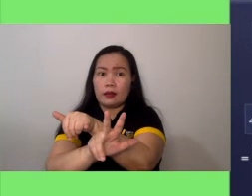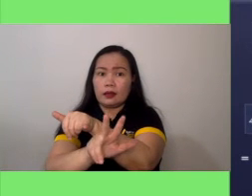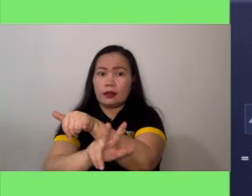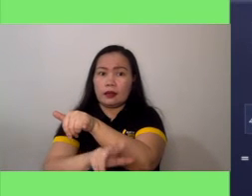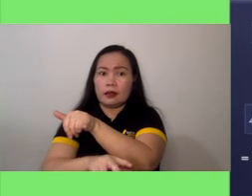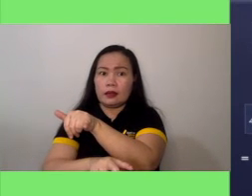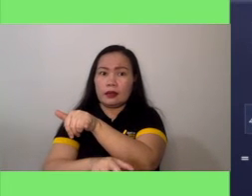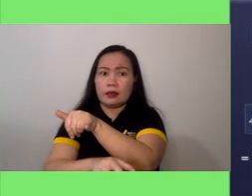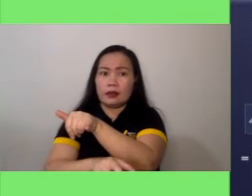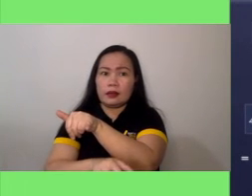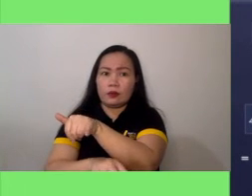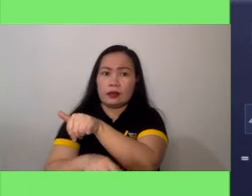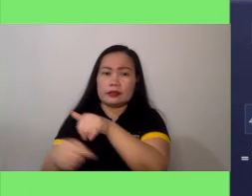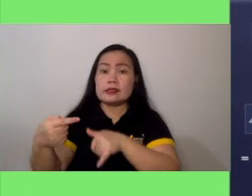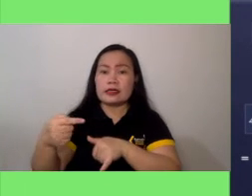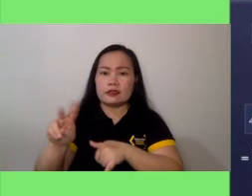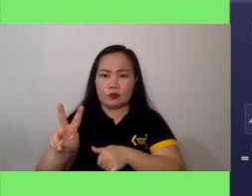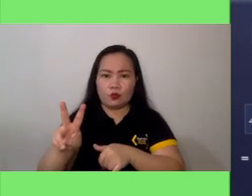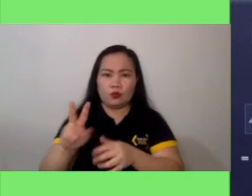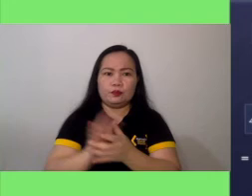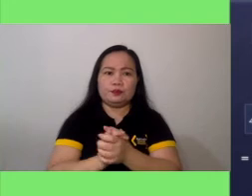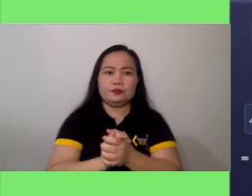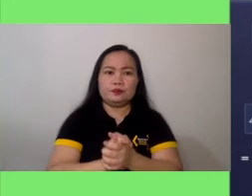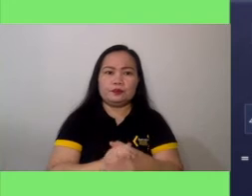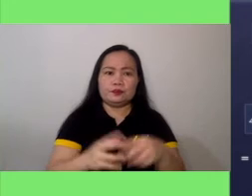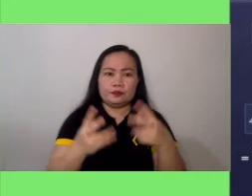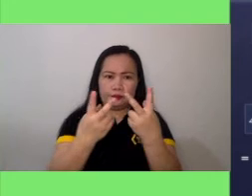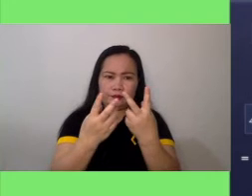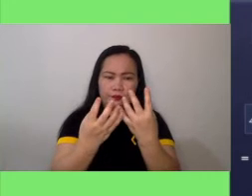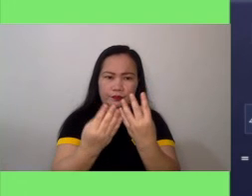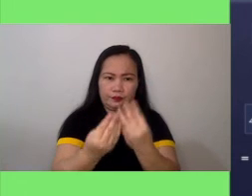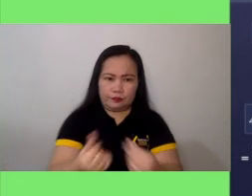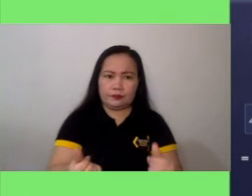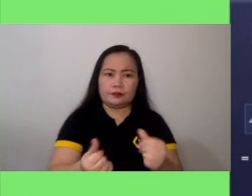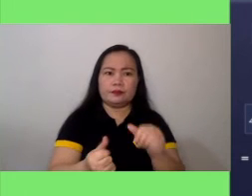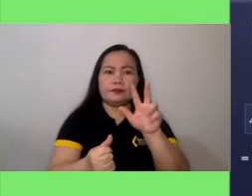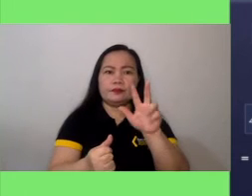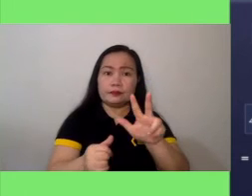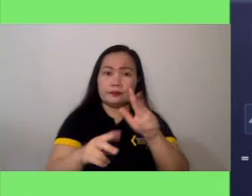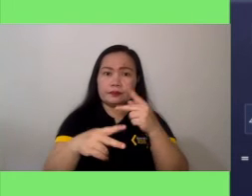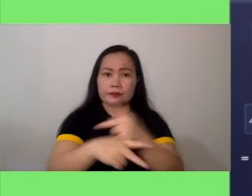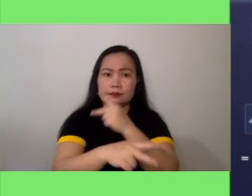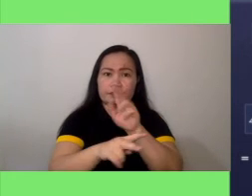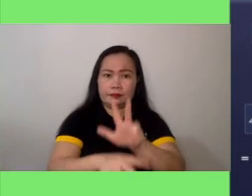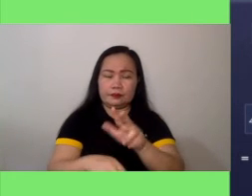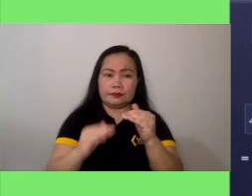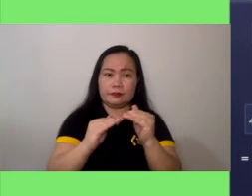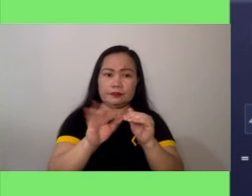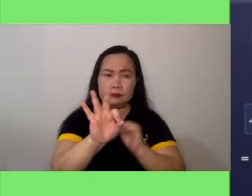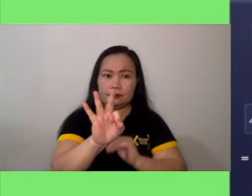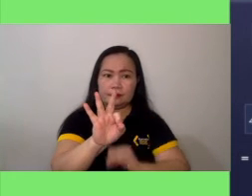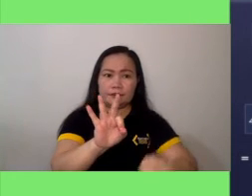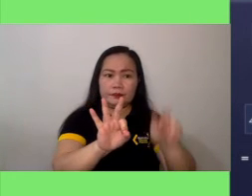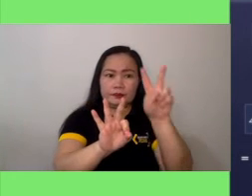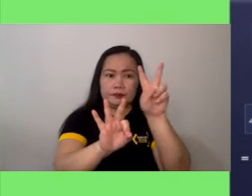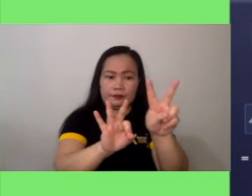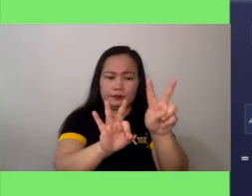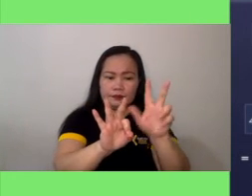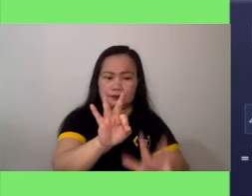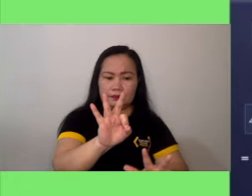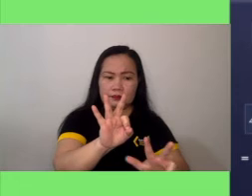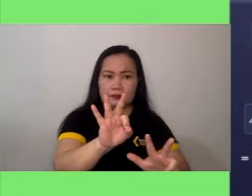Okay. So, ganun ulit. Simplify muna natin ito. So, that is 3 times 3, 9. Okay.